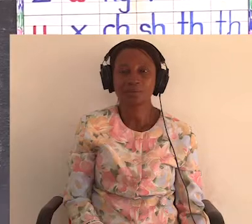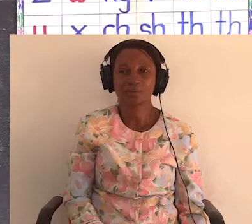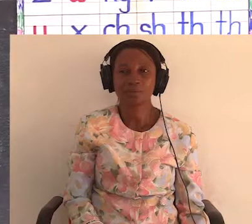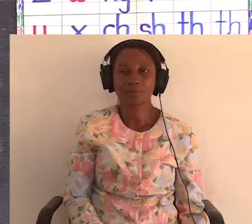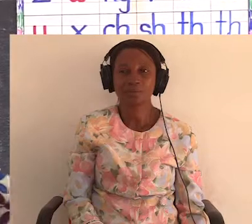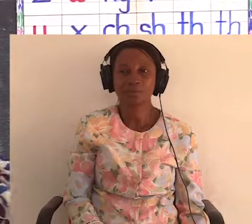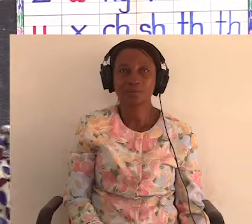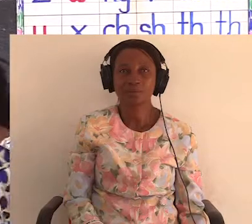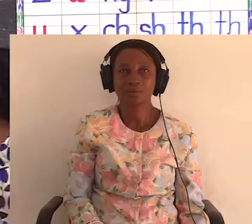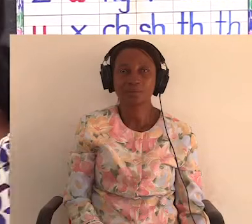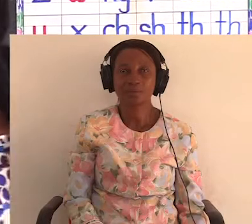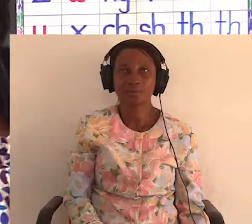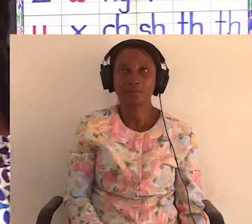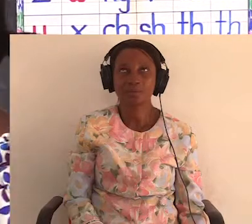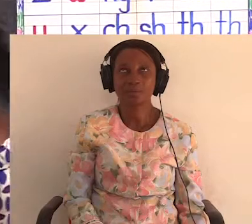This one,